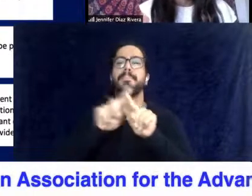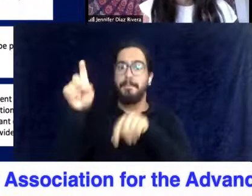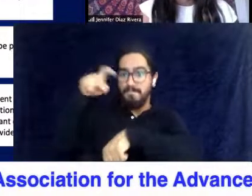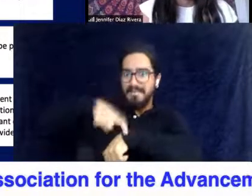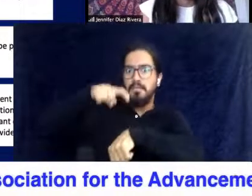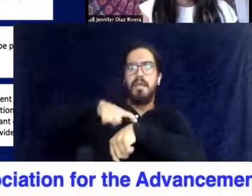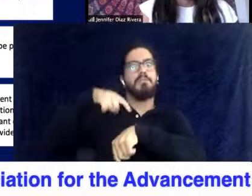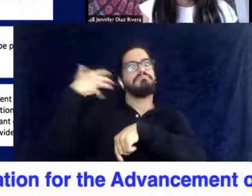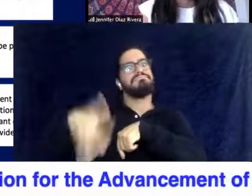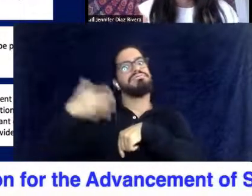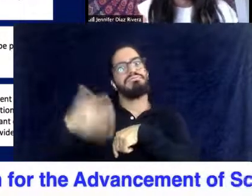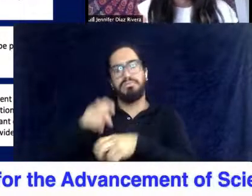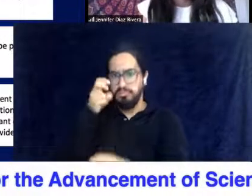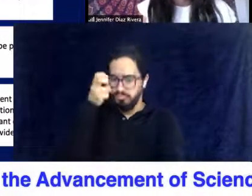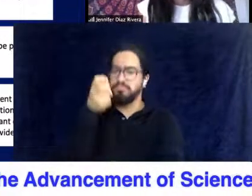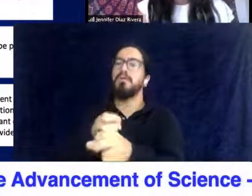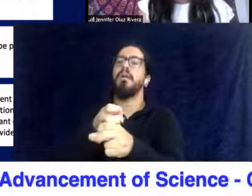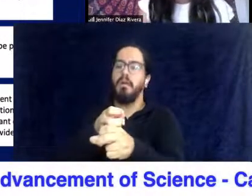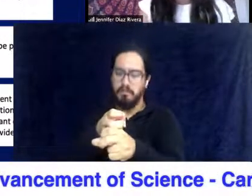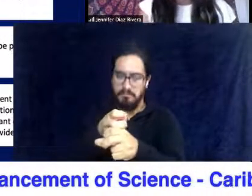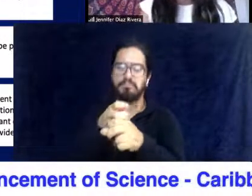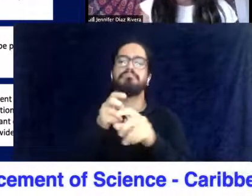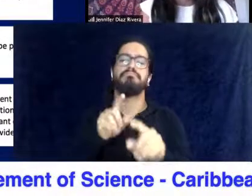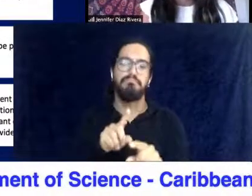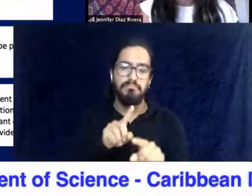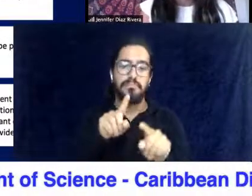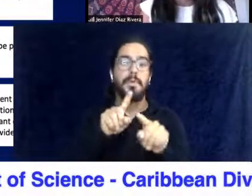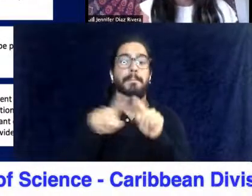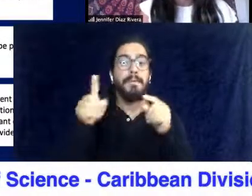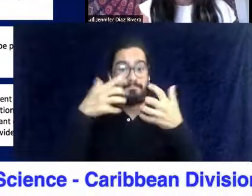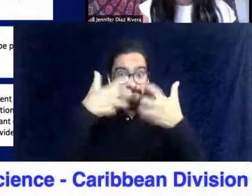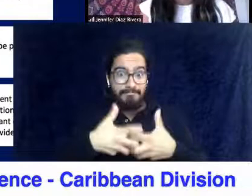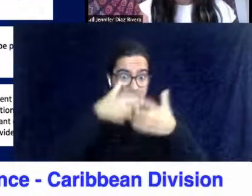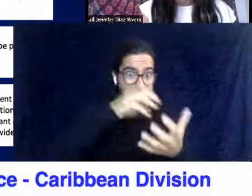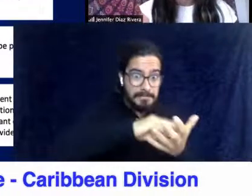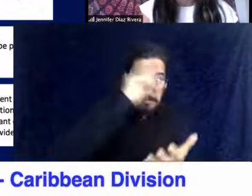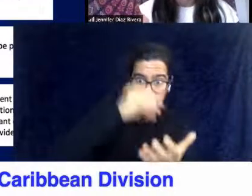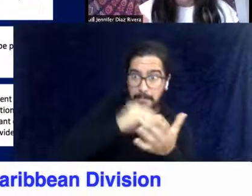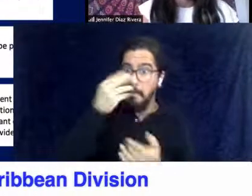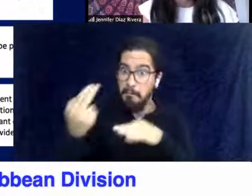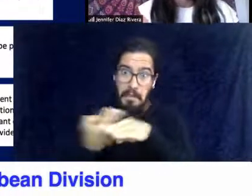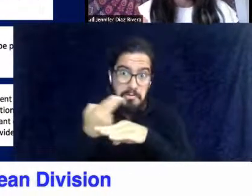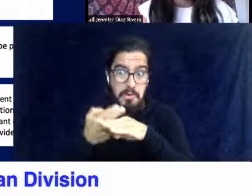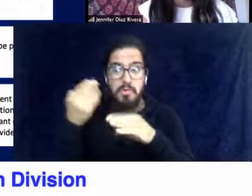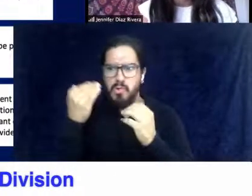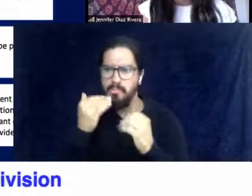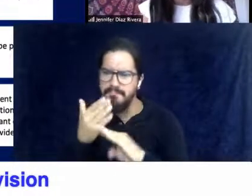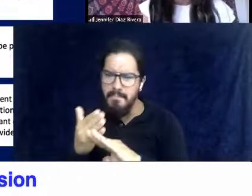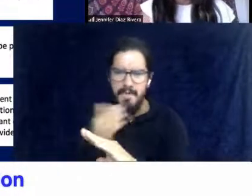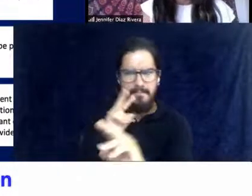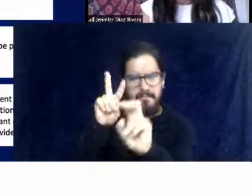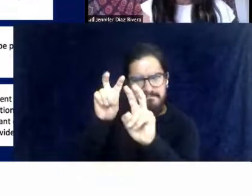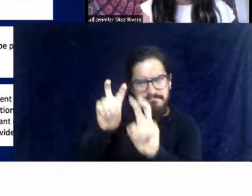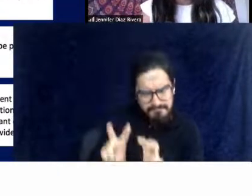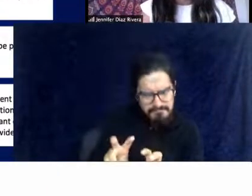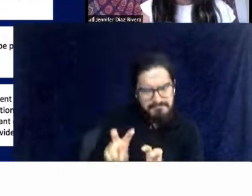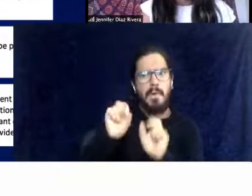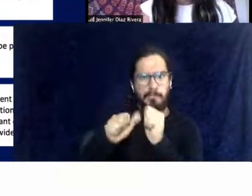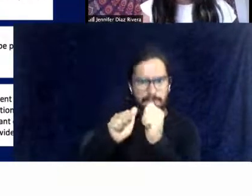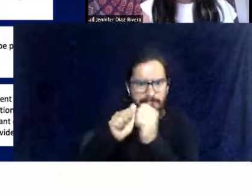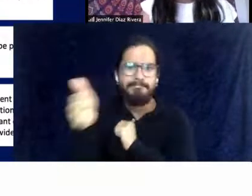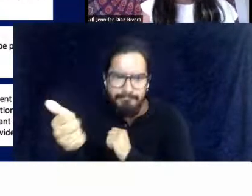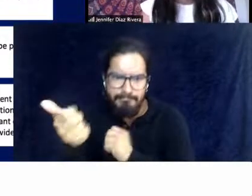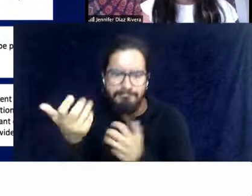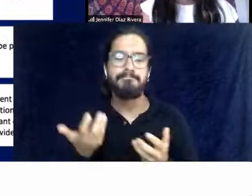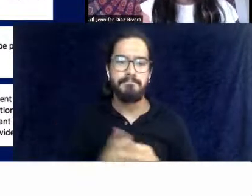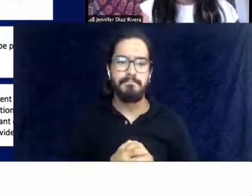but computational approaches like machine learning can be used to develop predictive models assessing synergistic combinations.